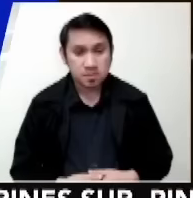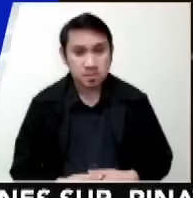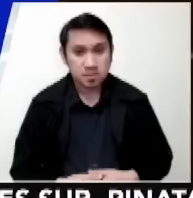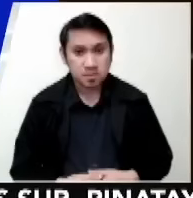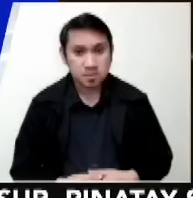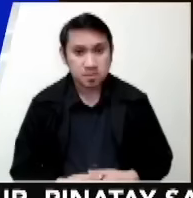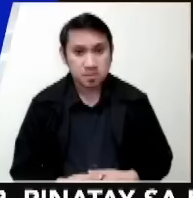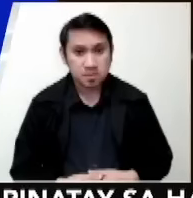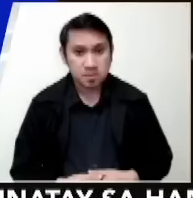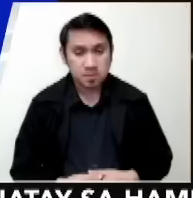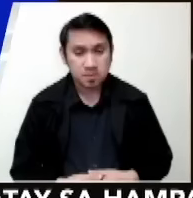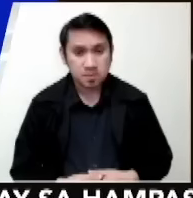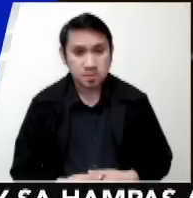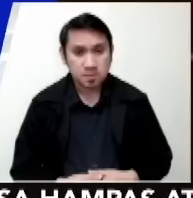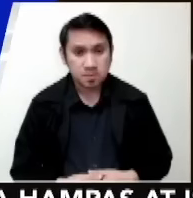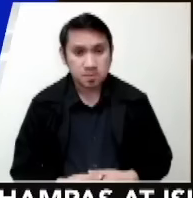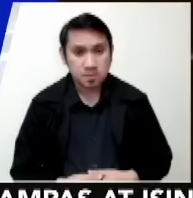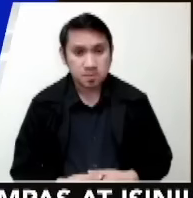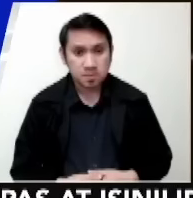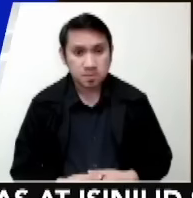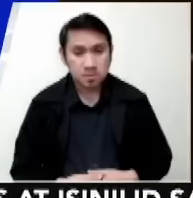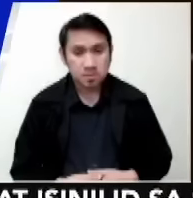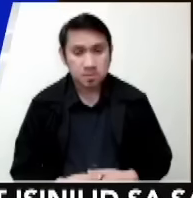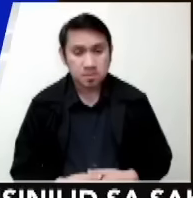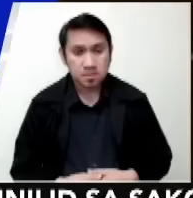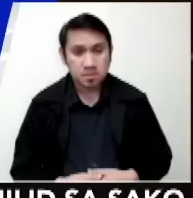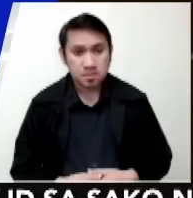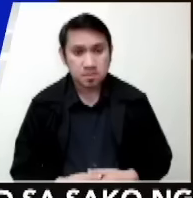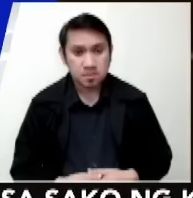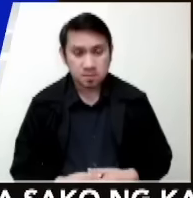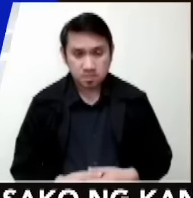I think that some easing of tension from these